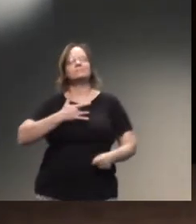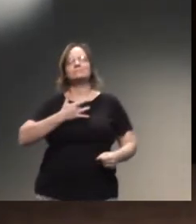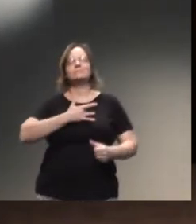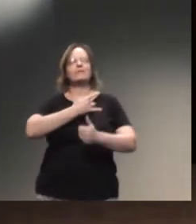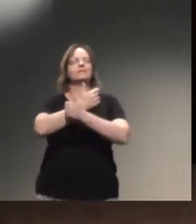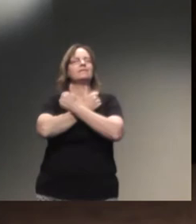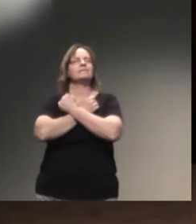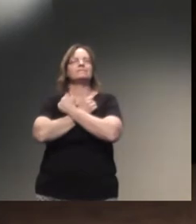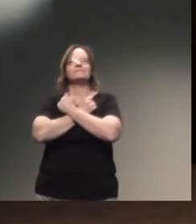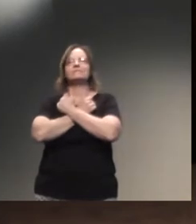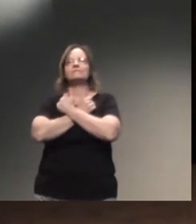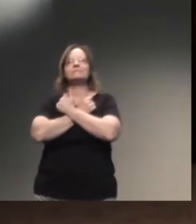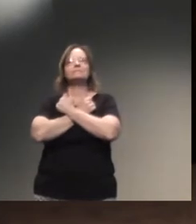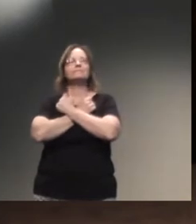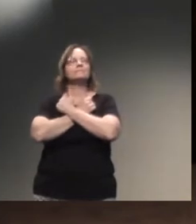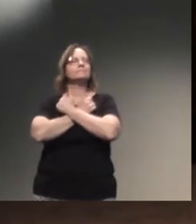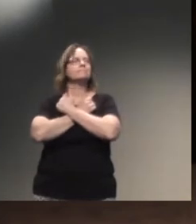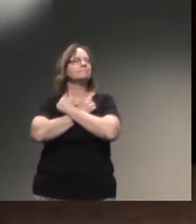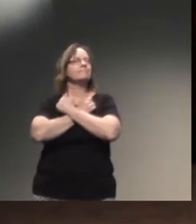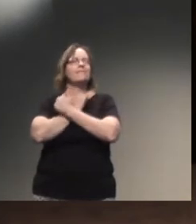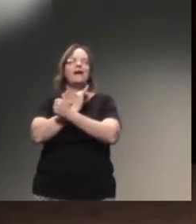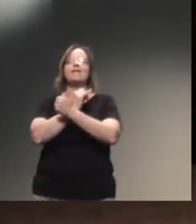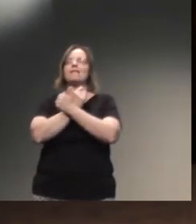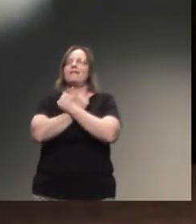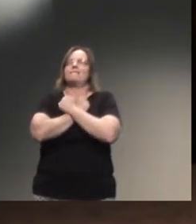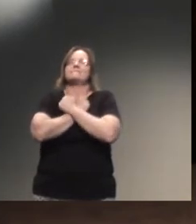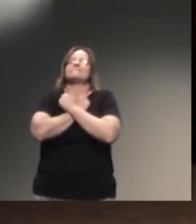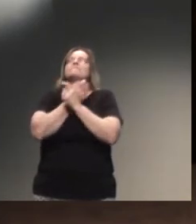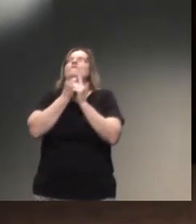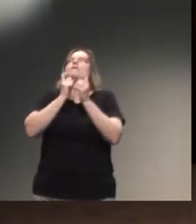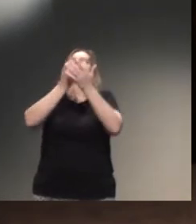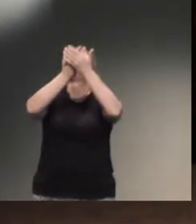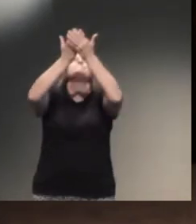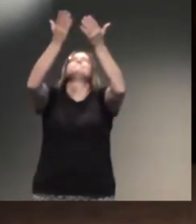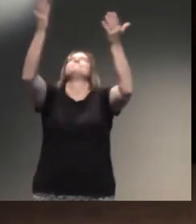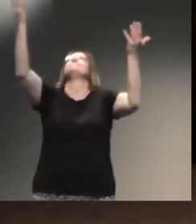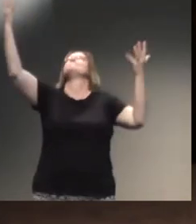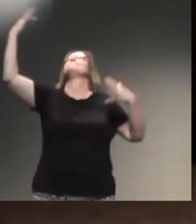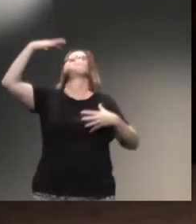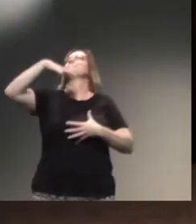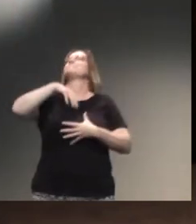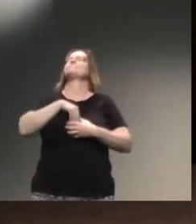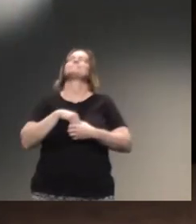the love of God, the divine love that we are.